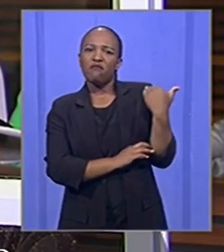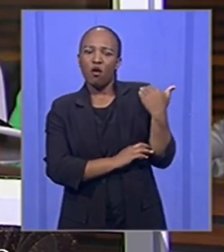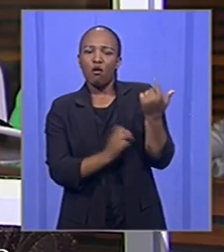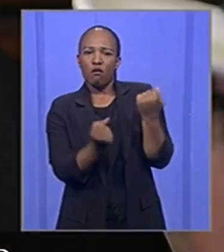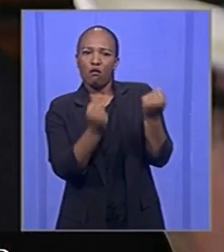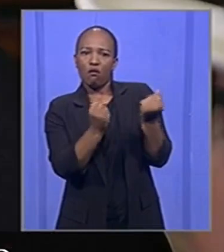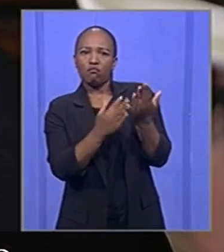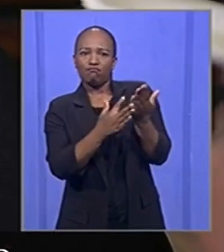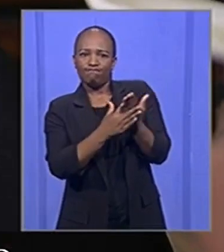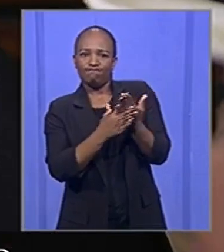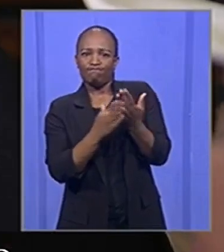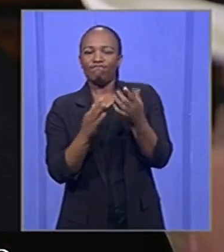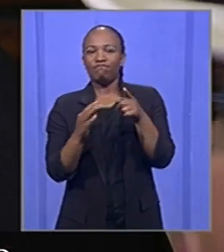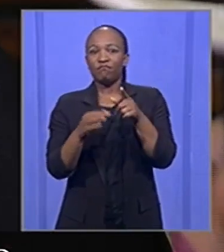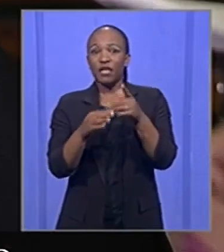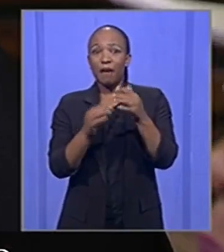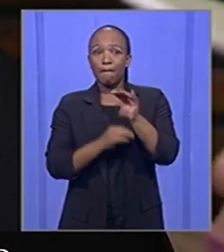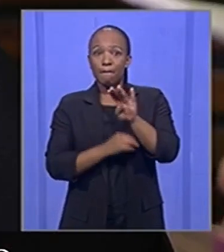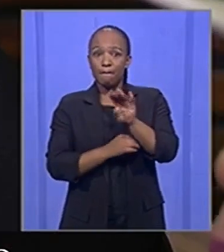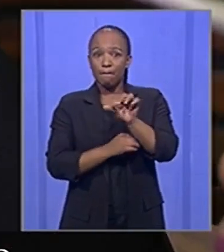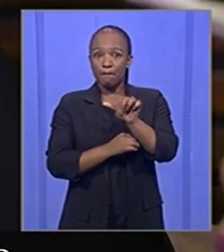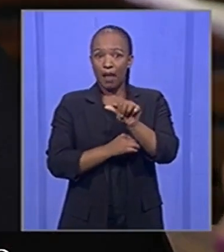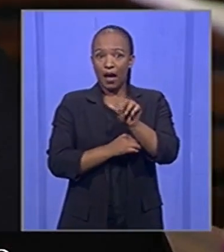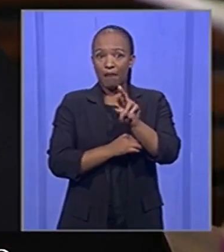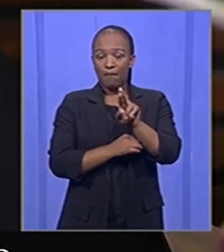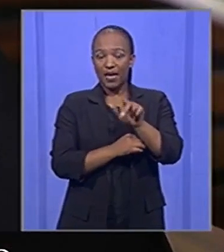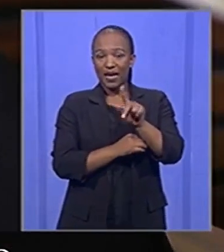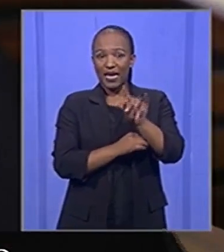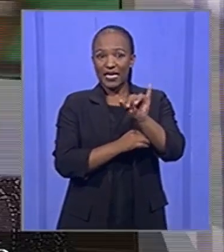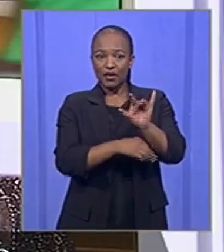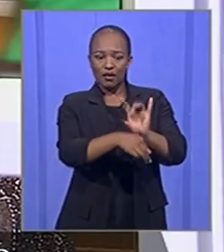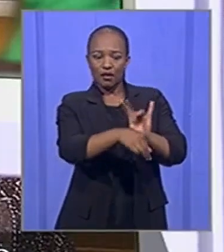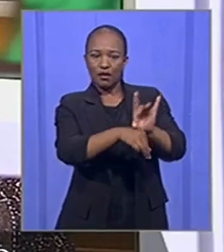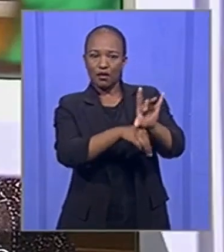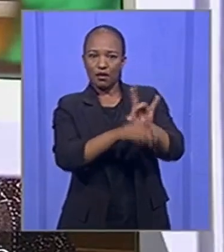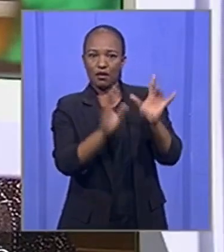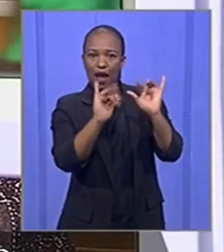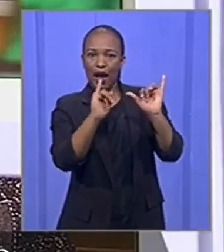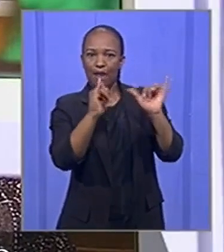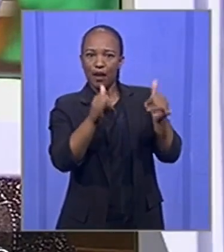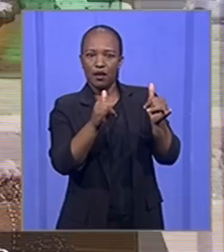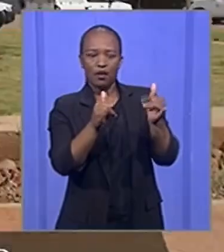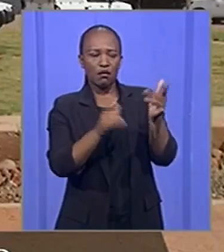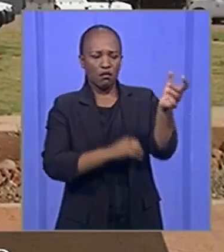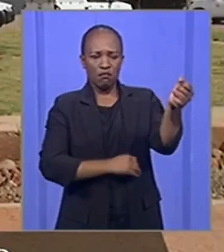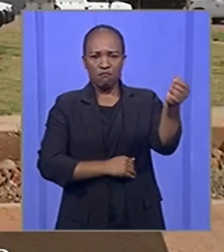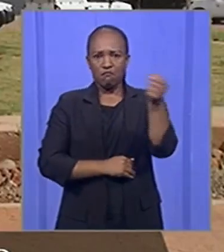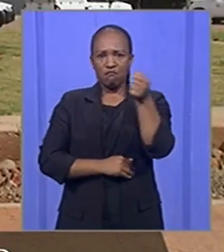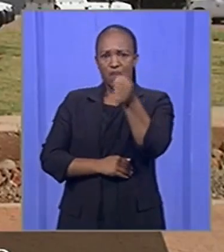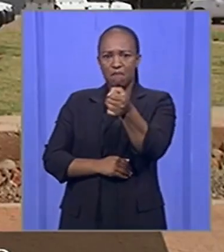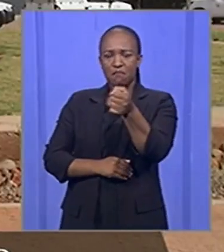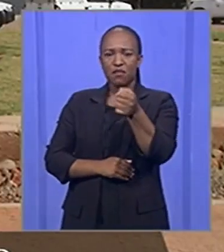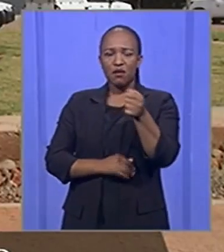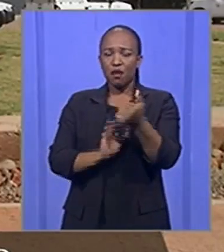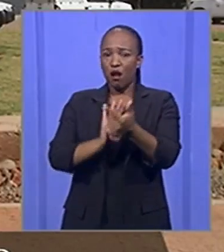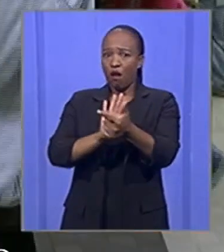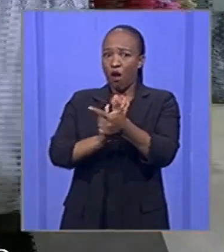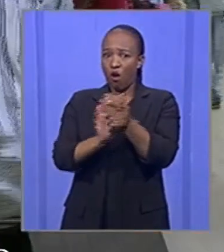botjhotjhisi, Babereki Consulting Engineers ile ya abelwa kontraka ka tsela e sa nepahalang kahong ya sepetlele